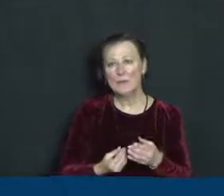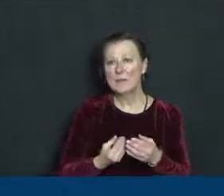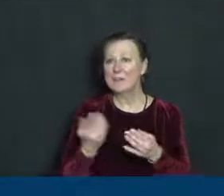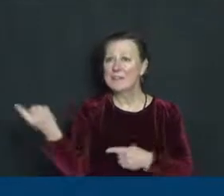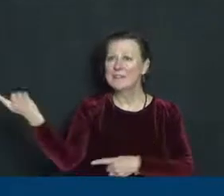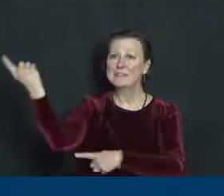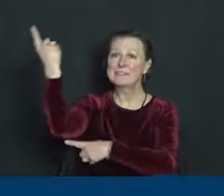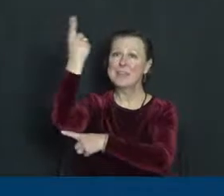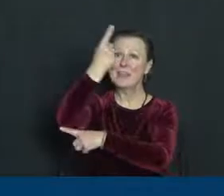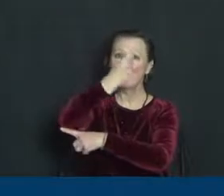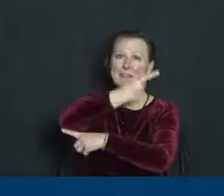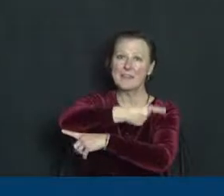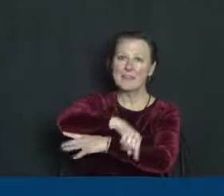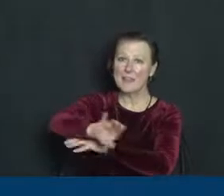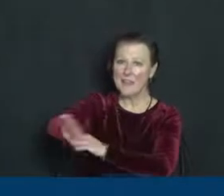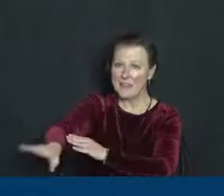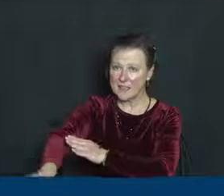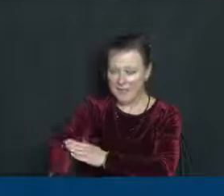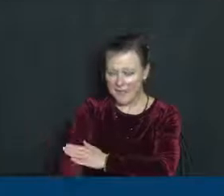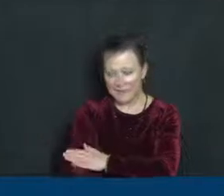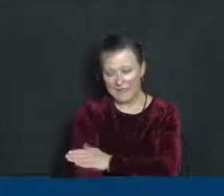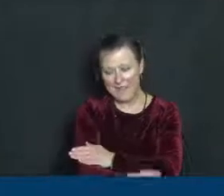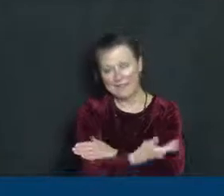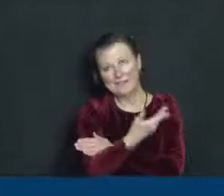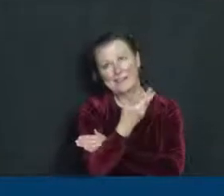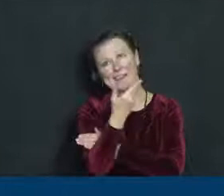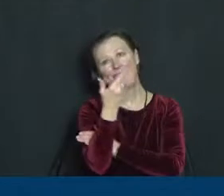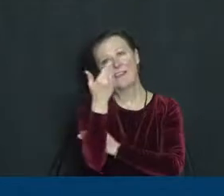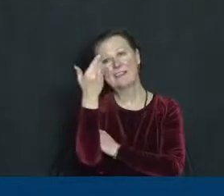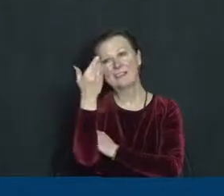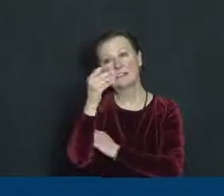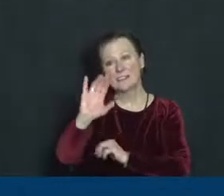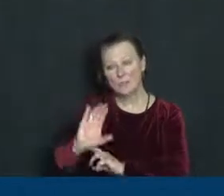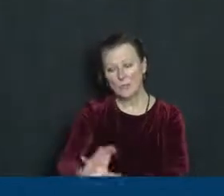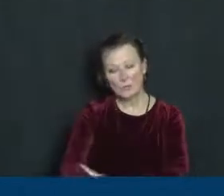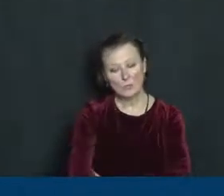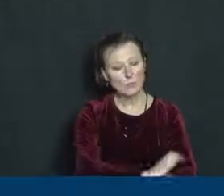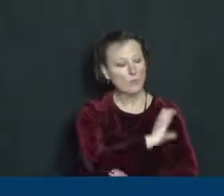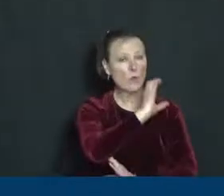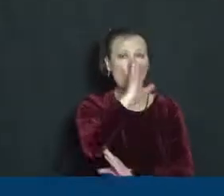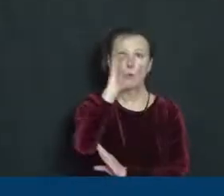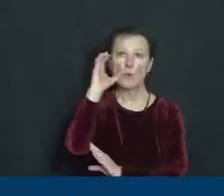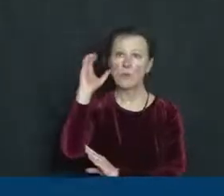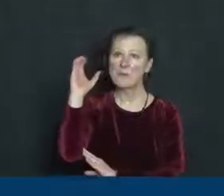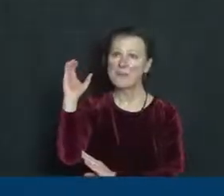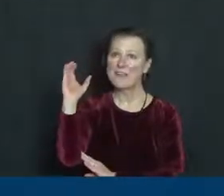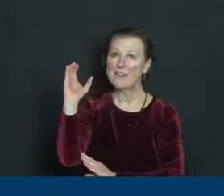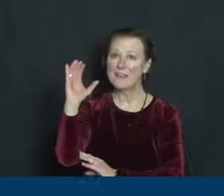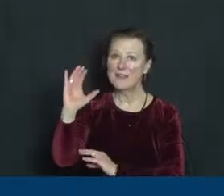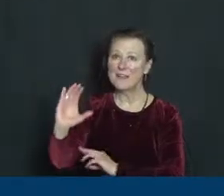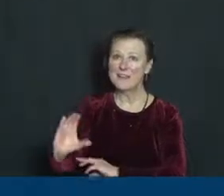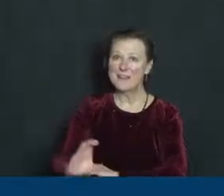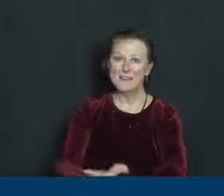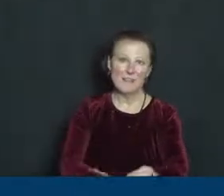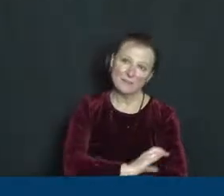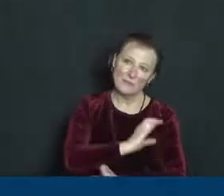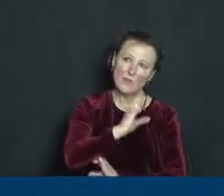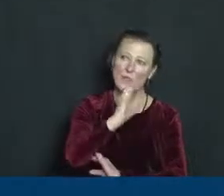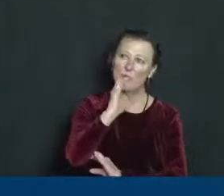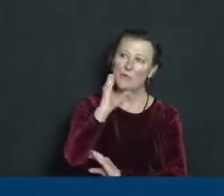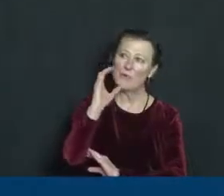continued both day and night. Noel,